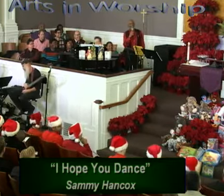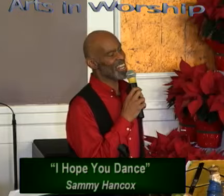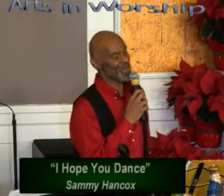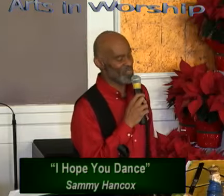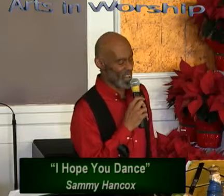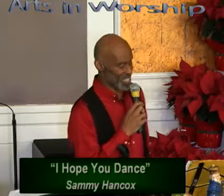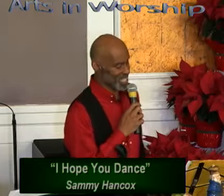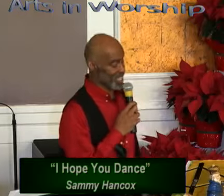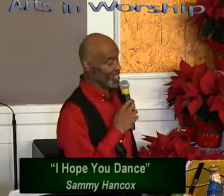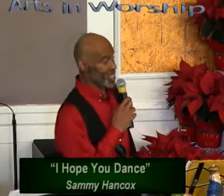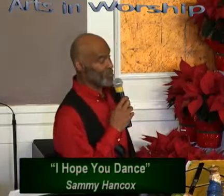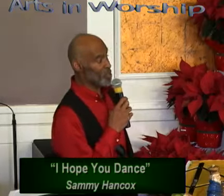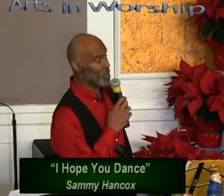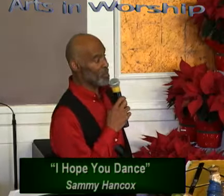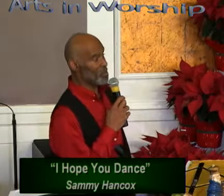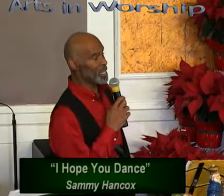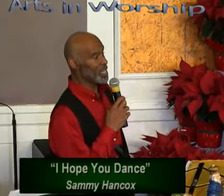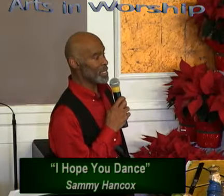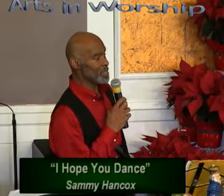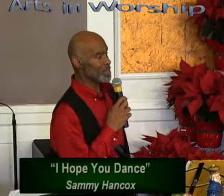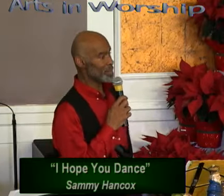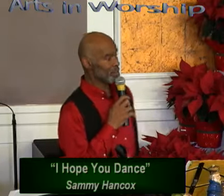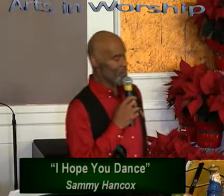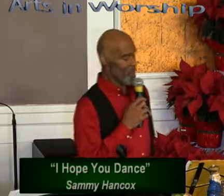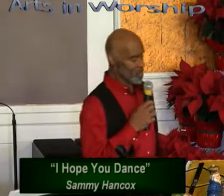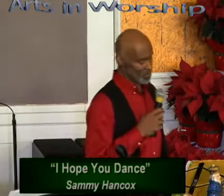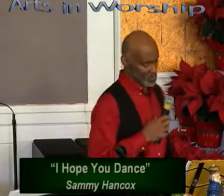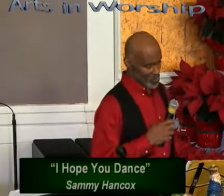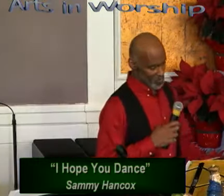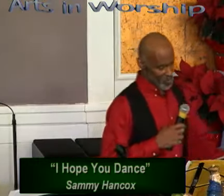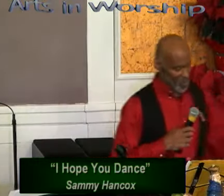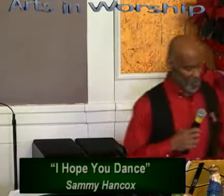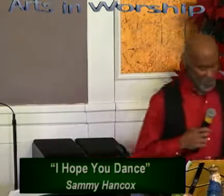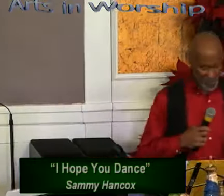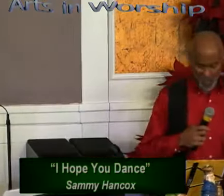Good morning. I'd like to invite TL to come join me, please.